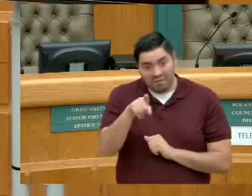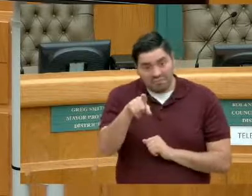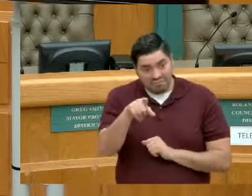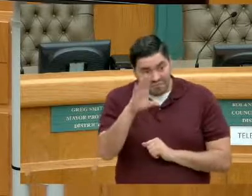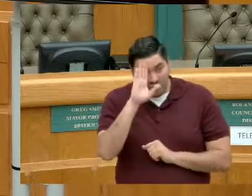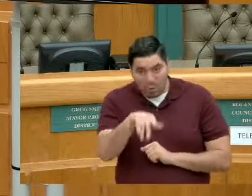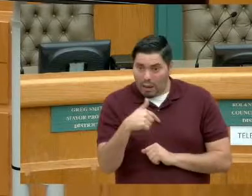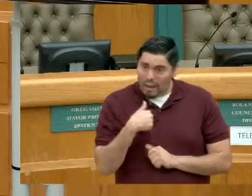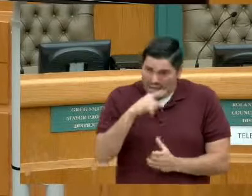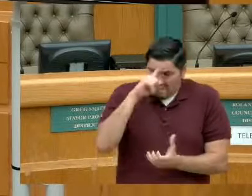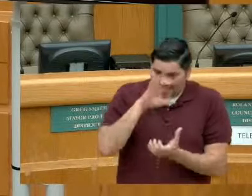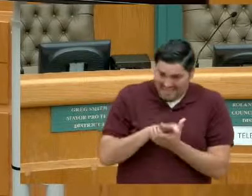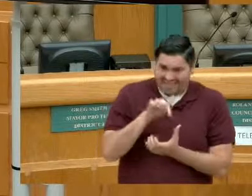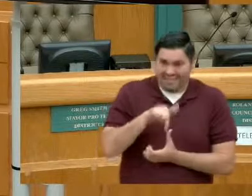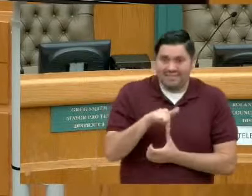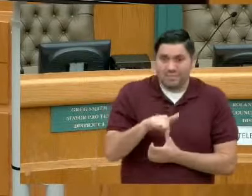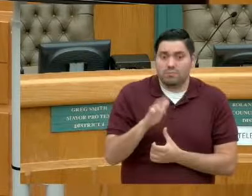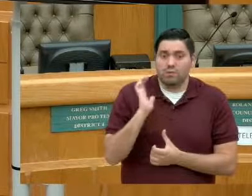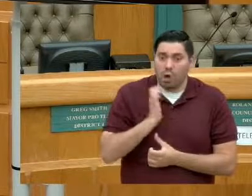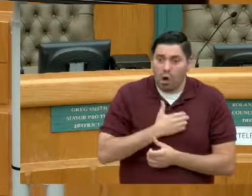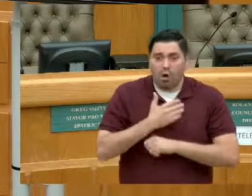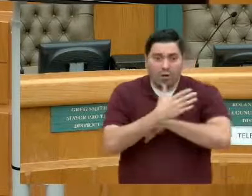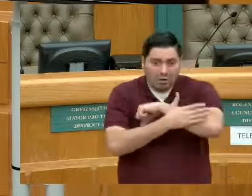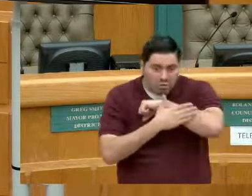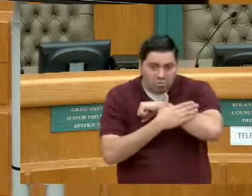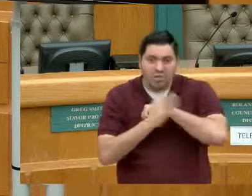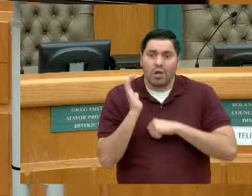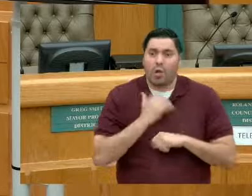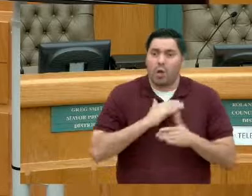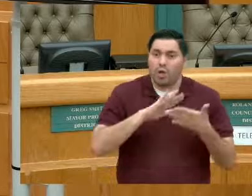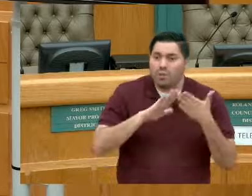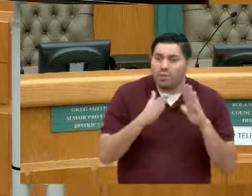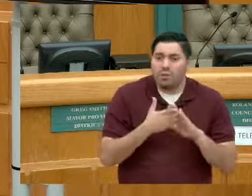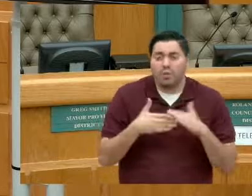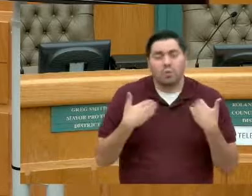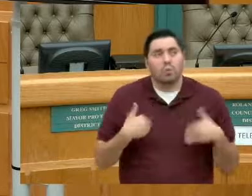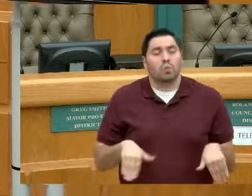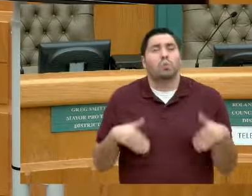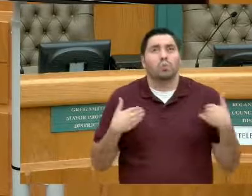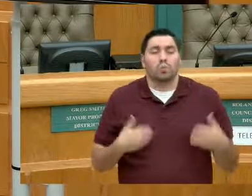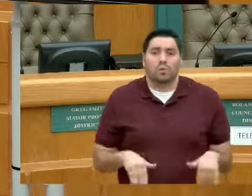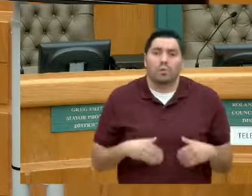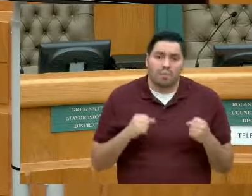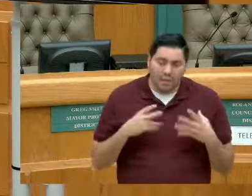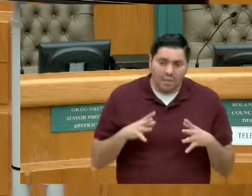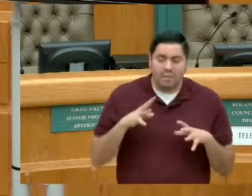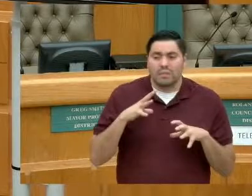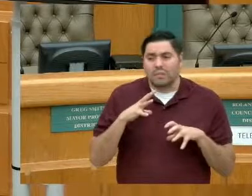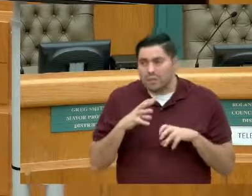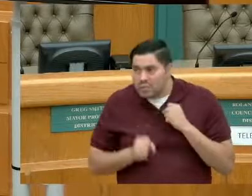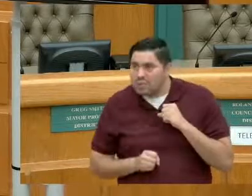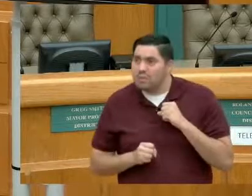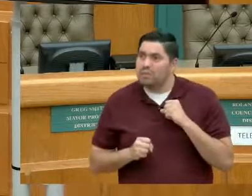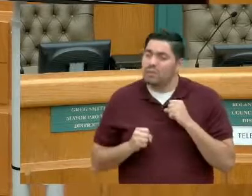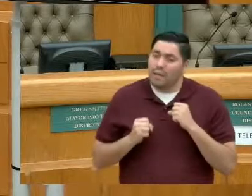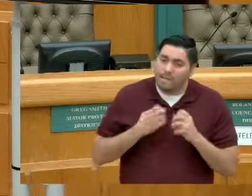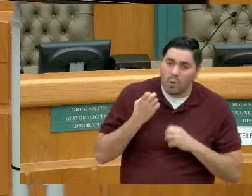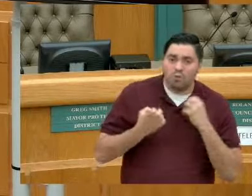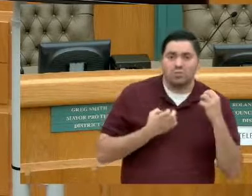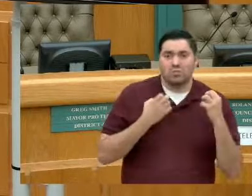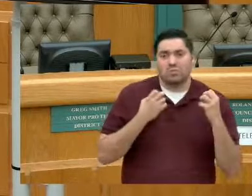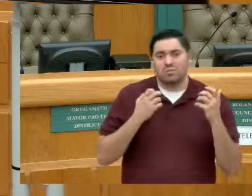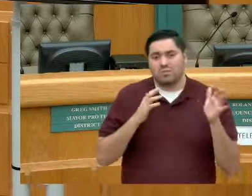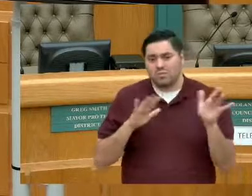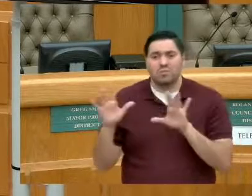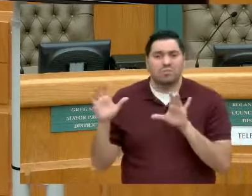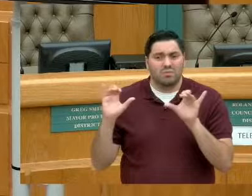our communities are experiencing tremendous emotion, grief, some sadness. And I